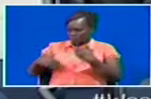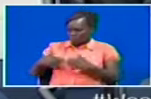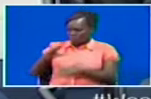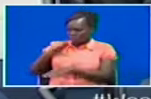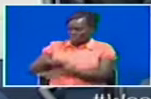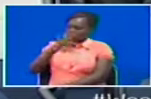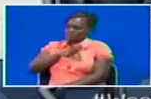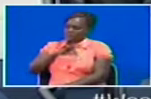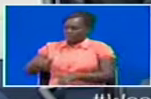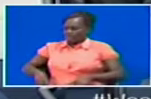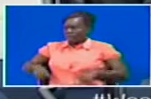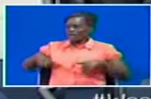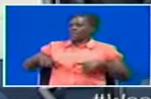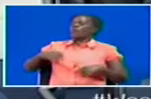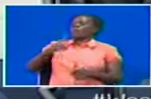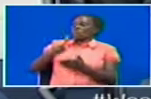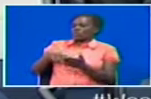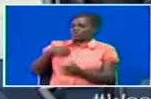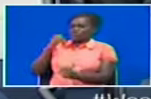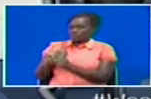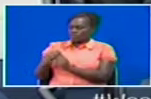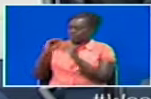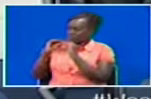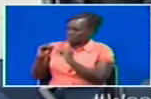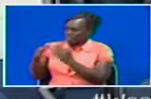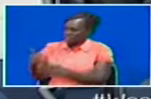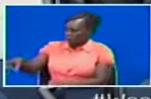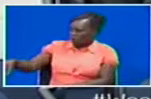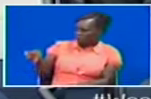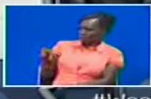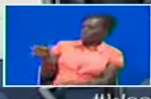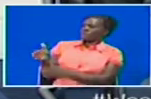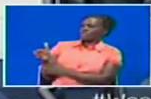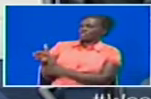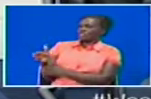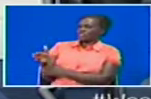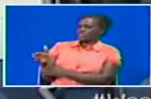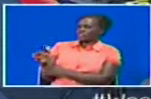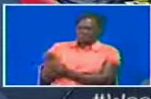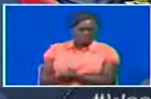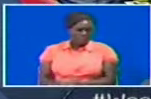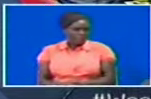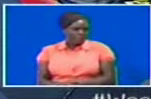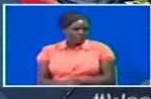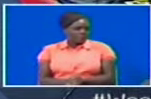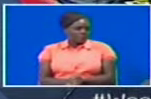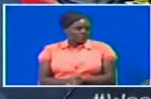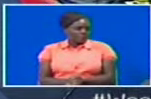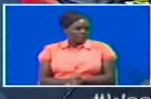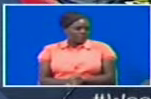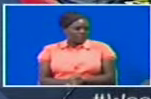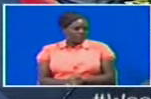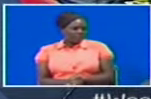for themselves. That's exactly what I'll do. I'll teach them how to fish. We'll come to the how. Ms.